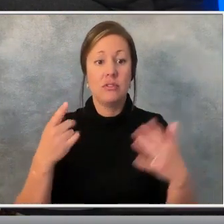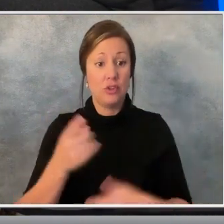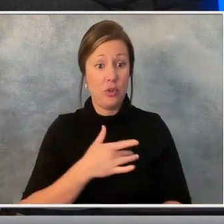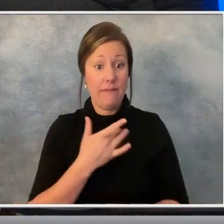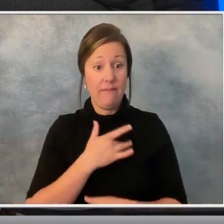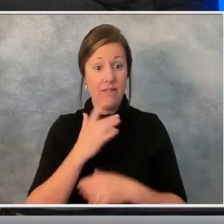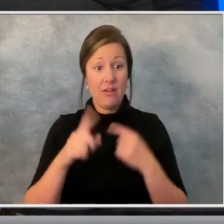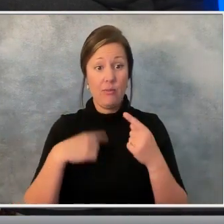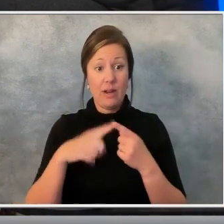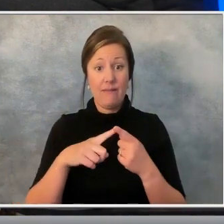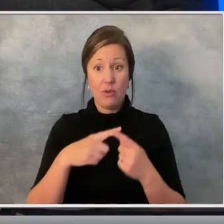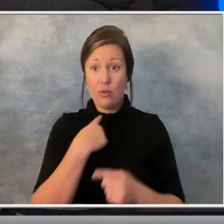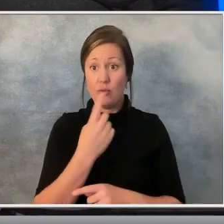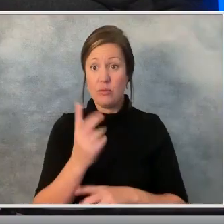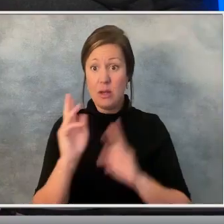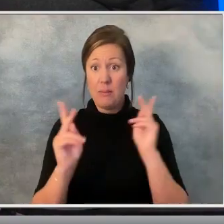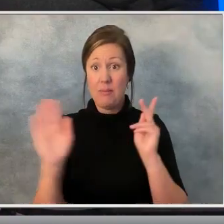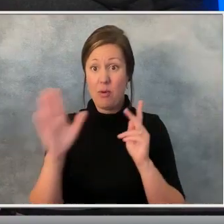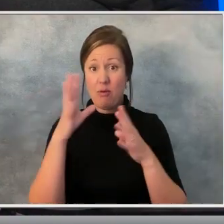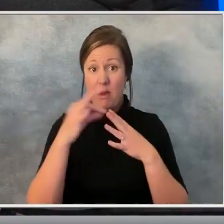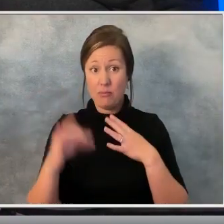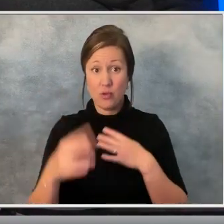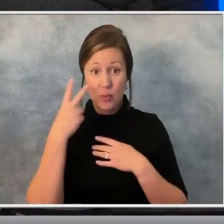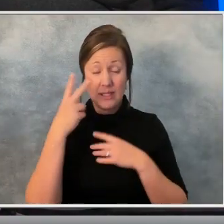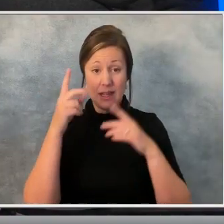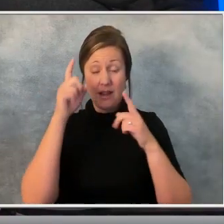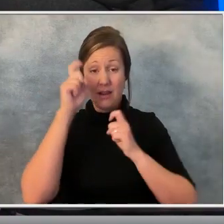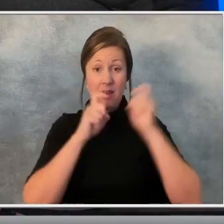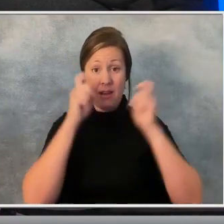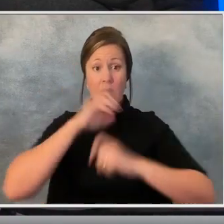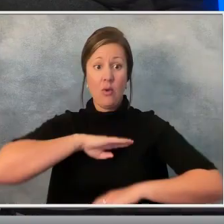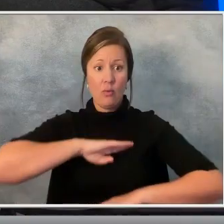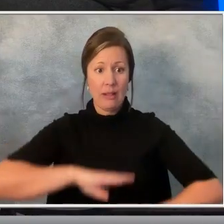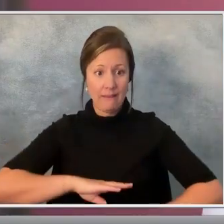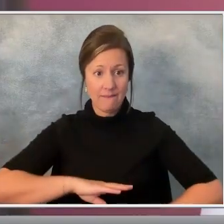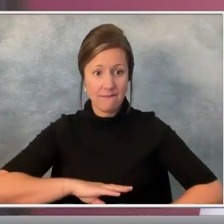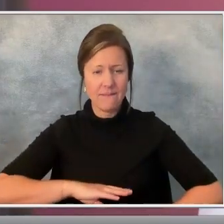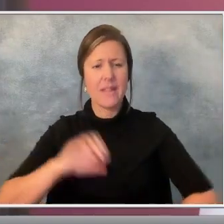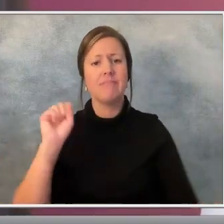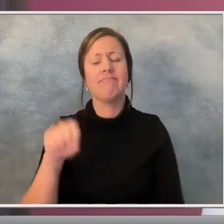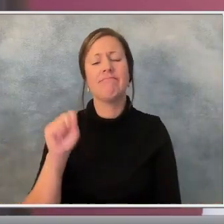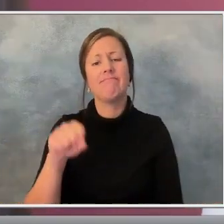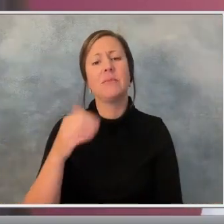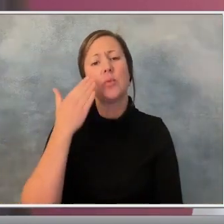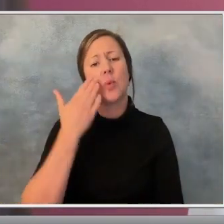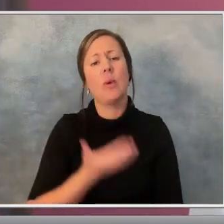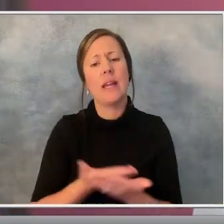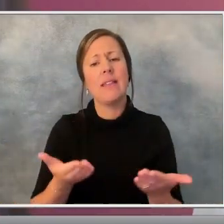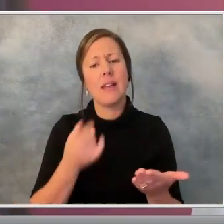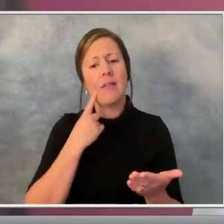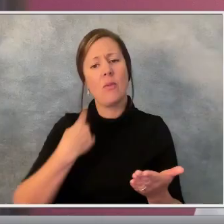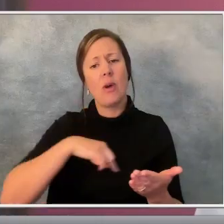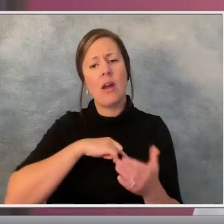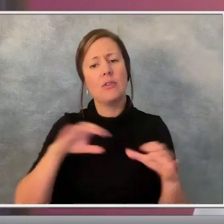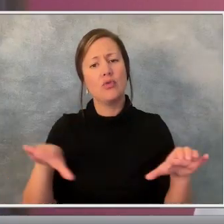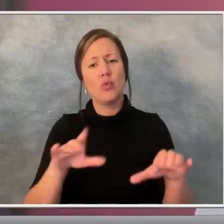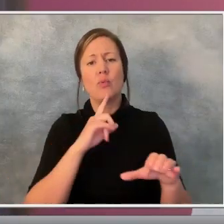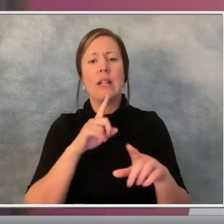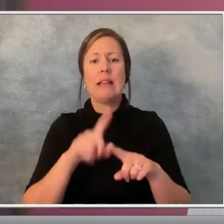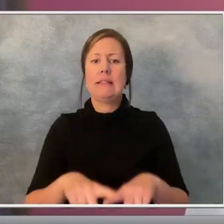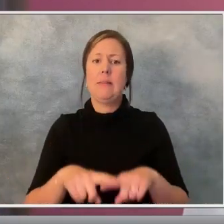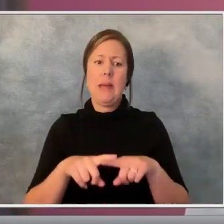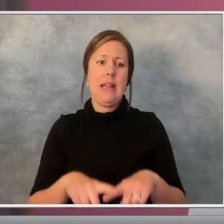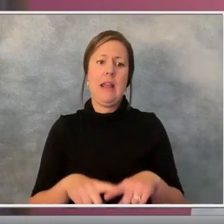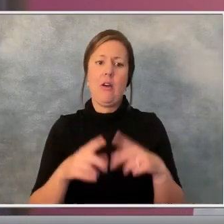options are, do you see the relief Oh, yes. wash over their face? Just knowing that there are things that we can do depending on how far somebody wants to go,